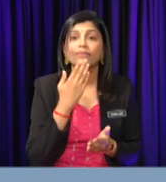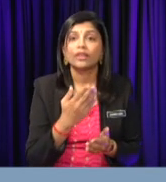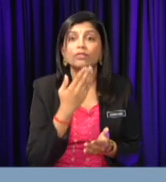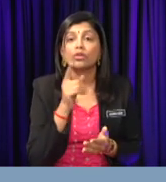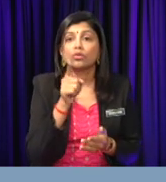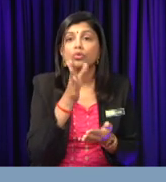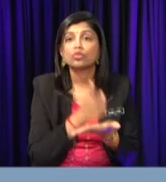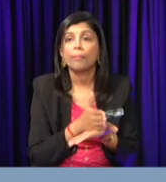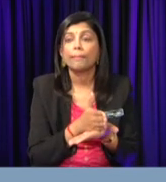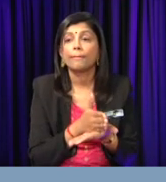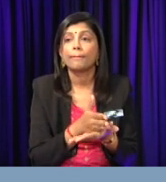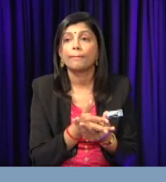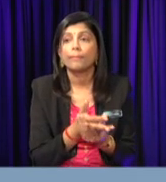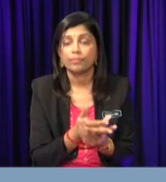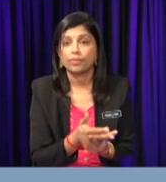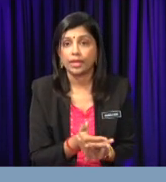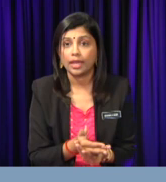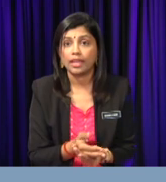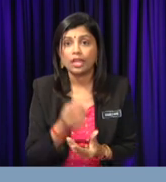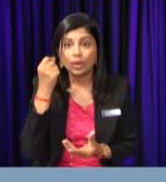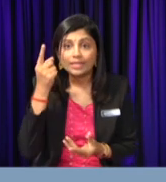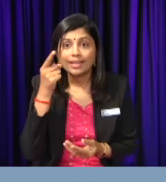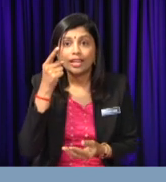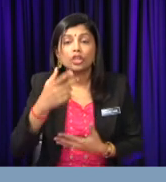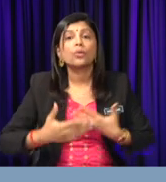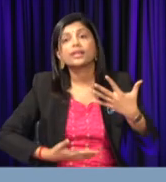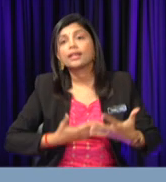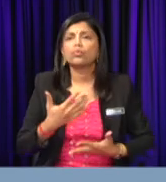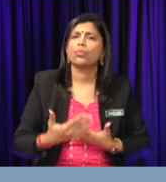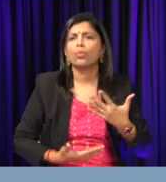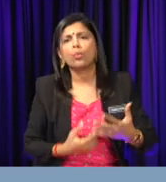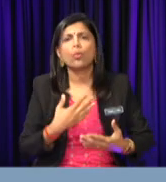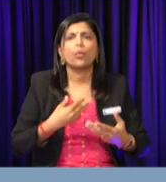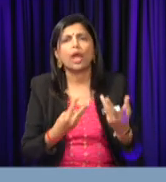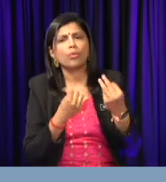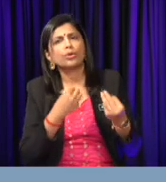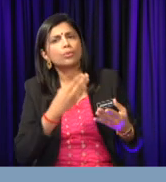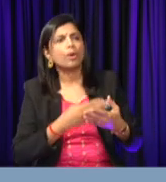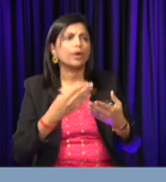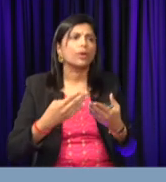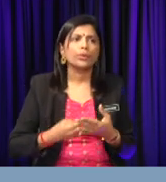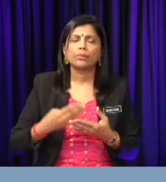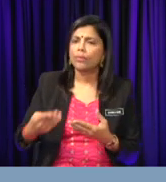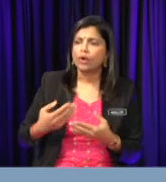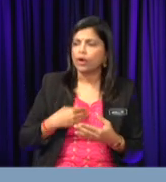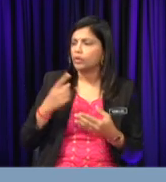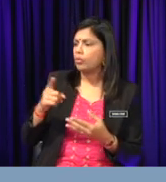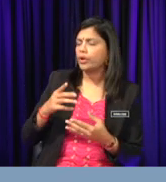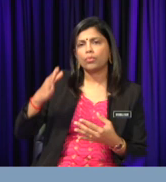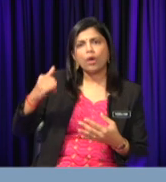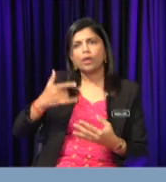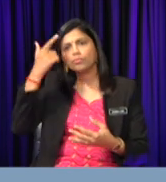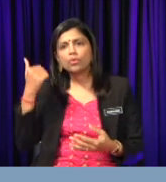will, if the students or the pupils or the candidates are, you know, stuttering, we'll try and find